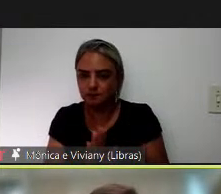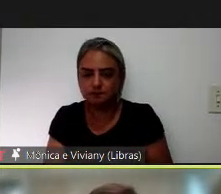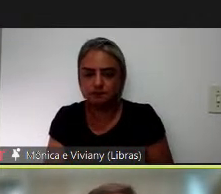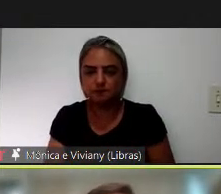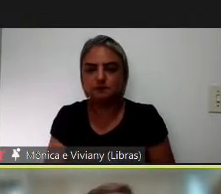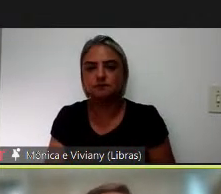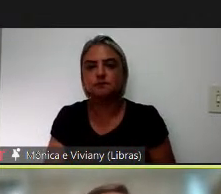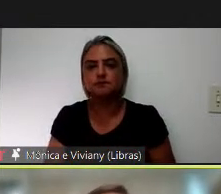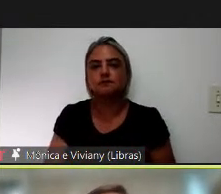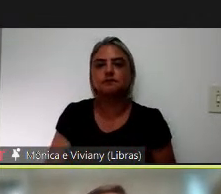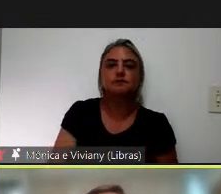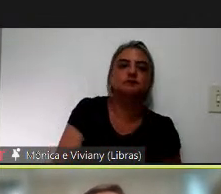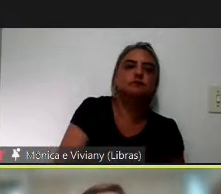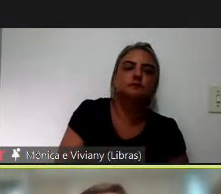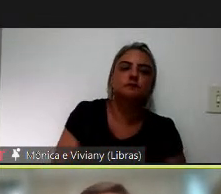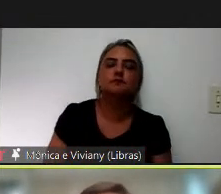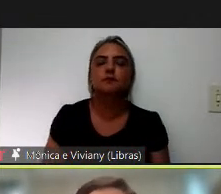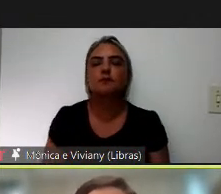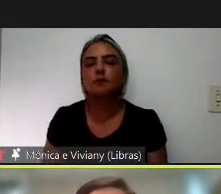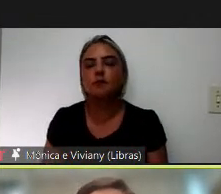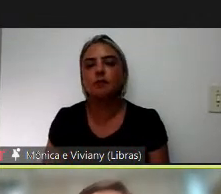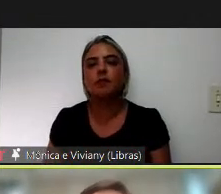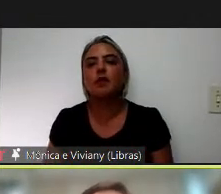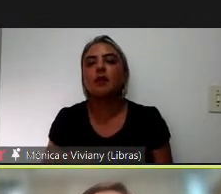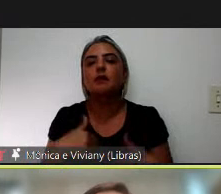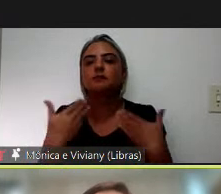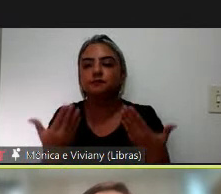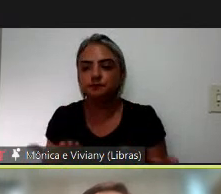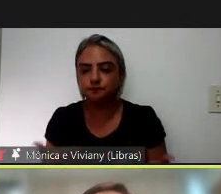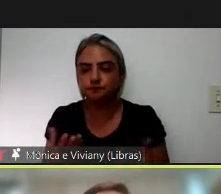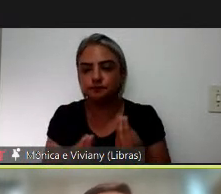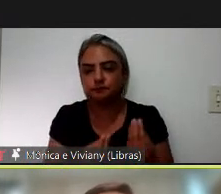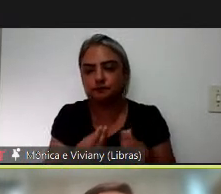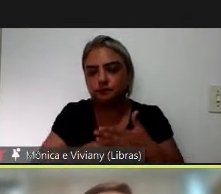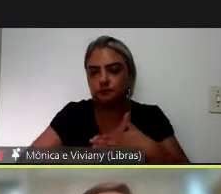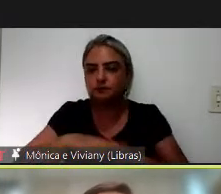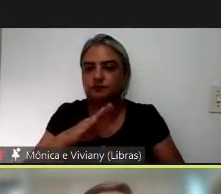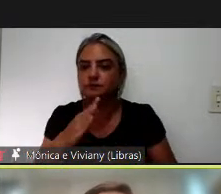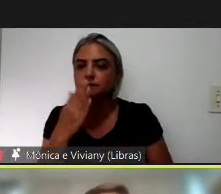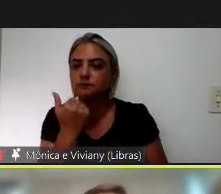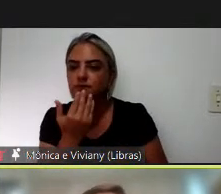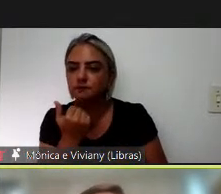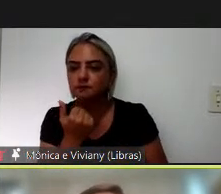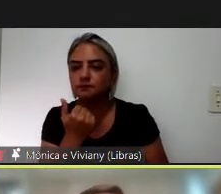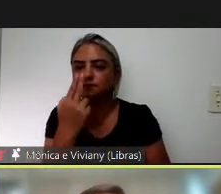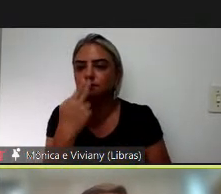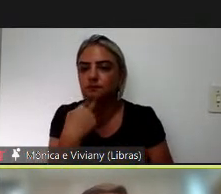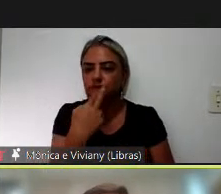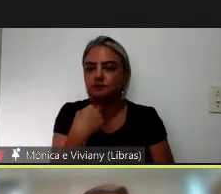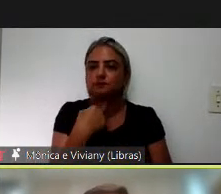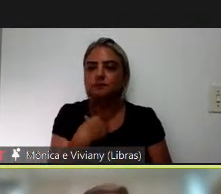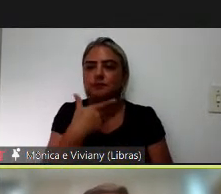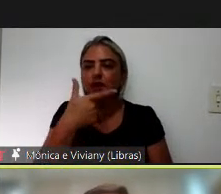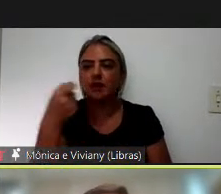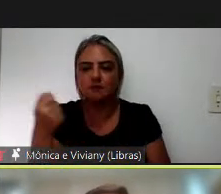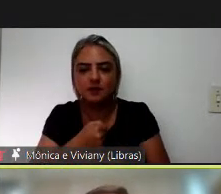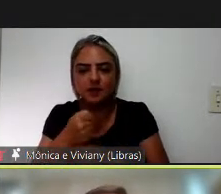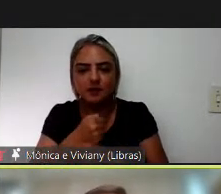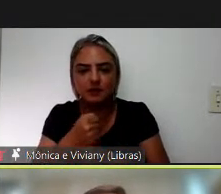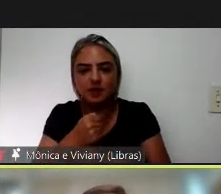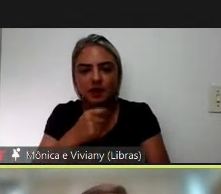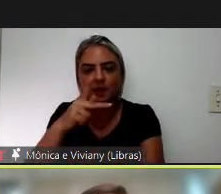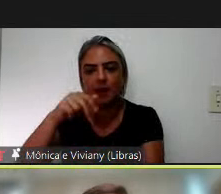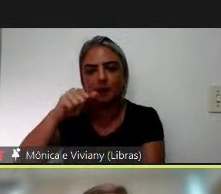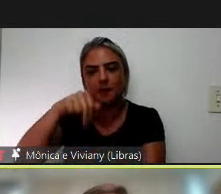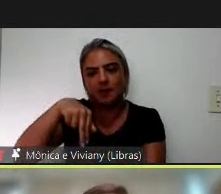agendas. So there's the main tools we have. All this history for the advance of